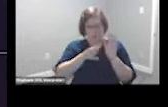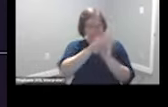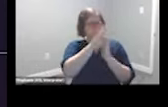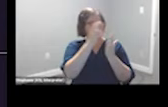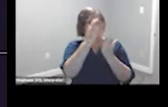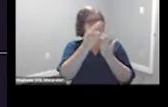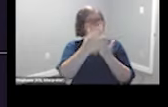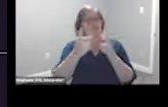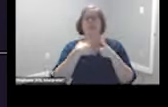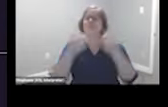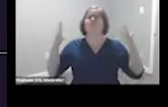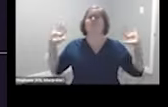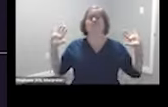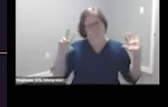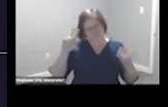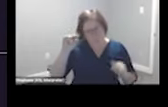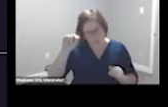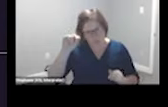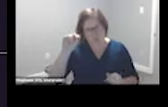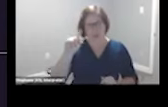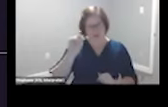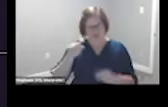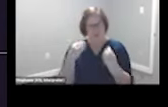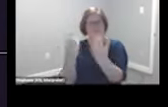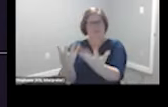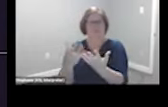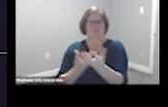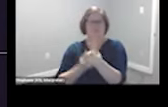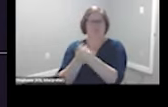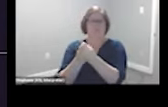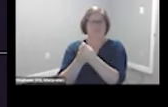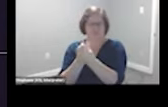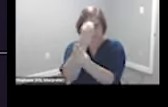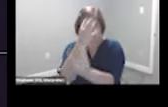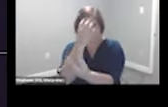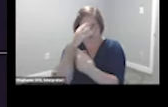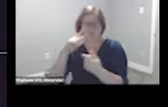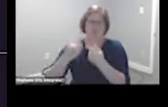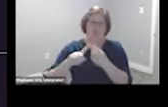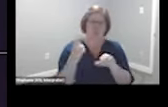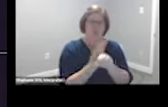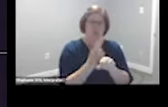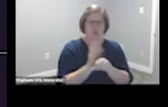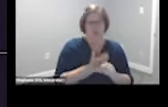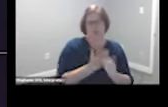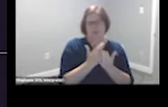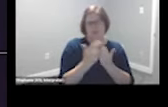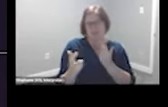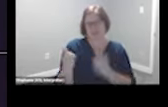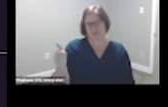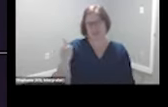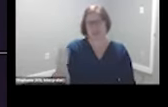understand them. We wanted to make sure that we gave people all of the additional information they needed to go away and use these resources on their own, or